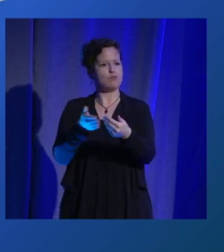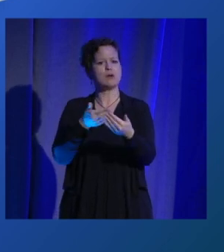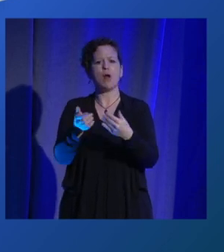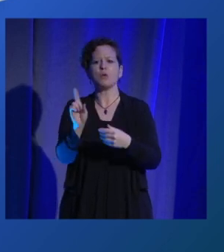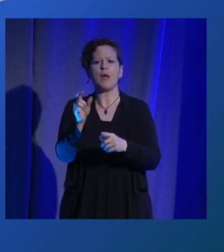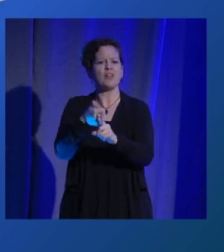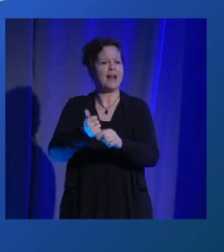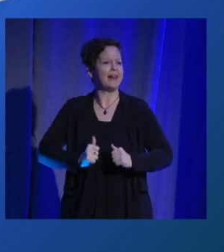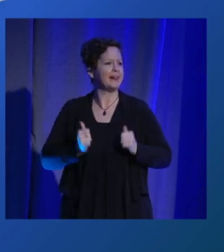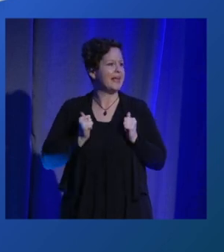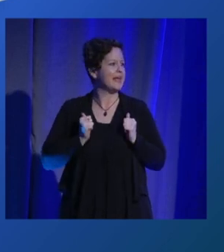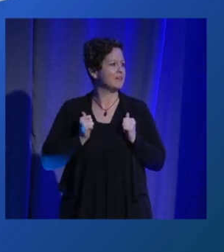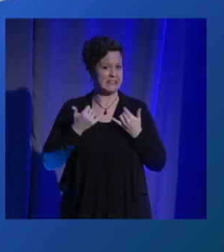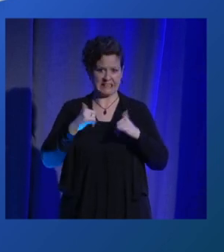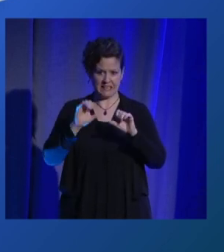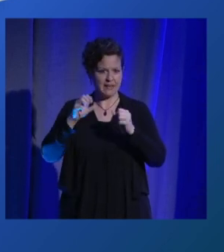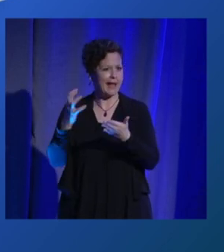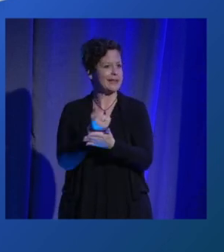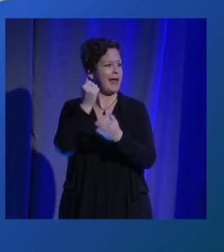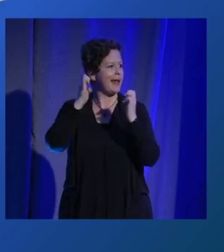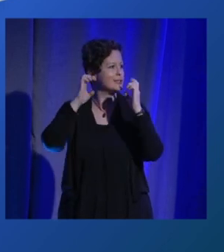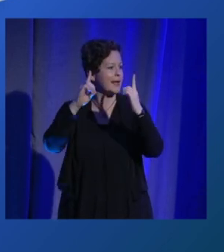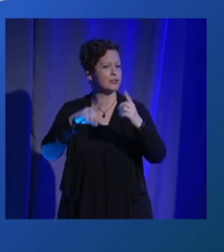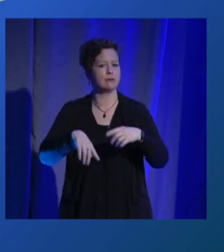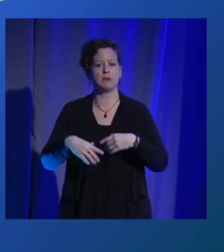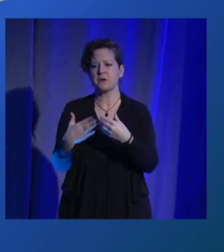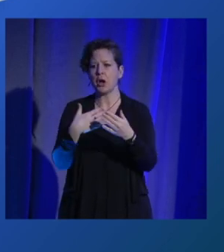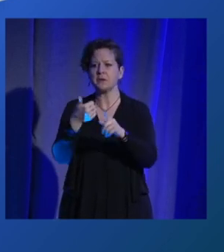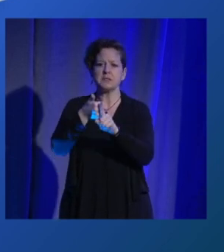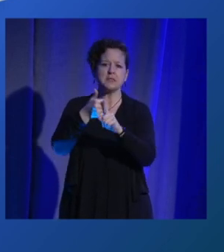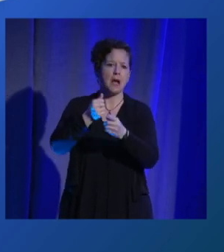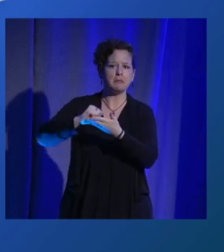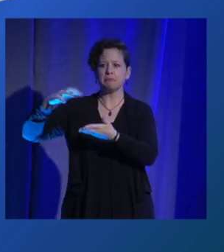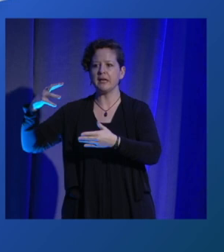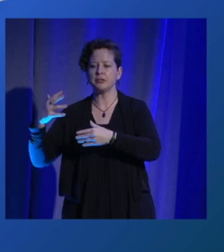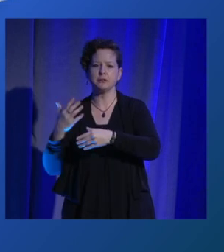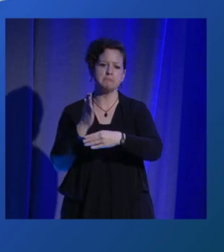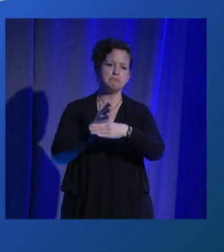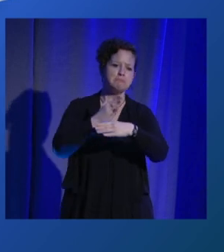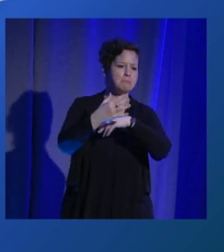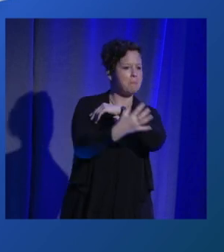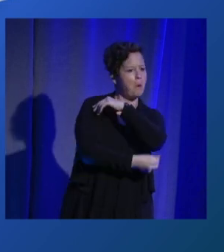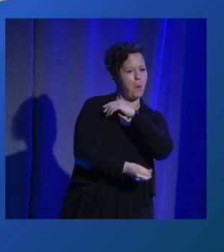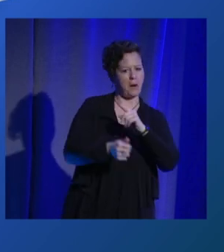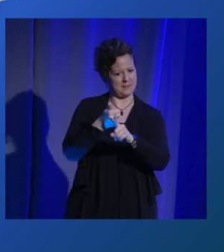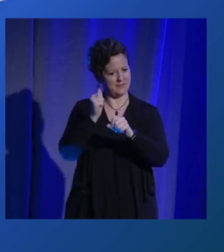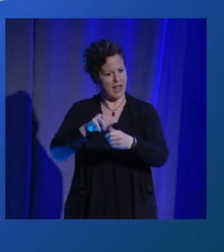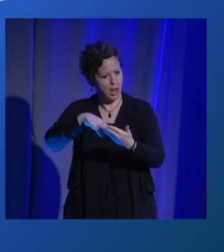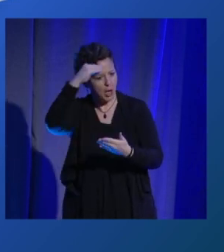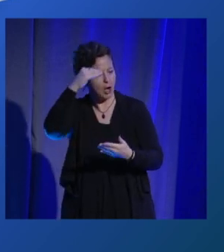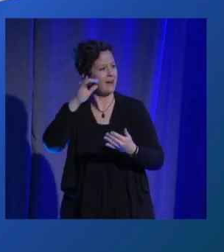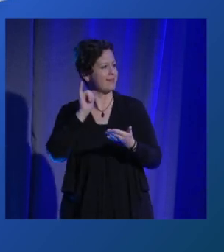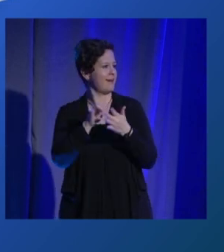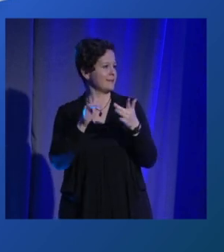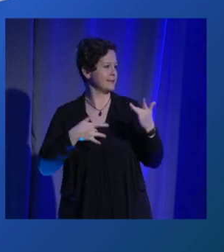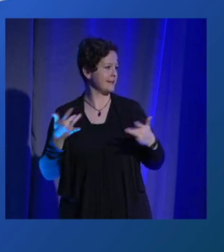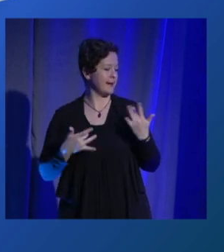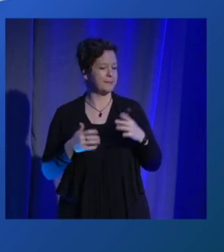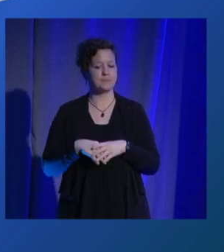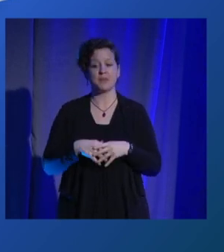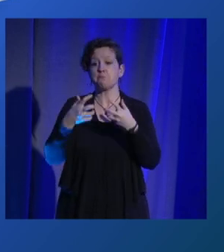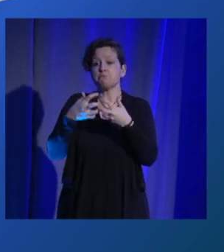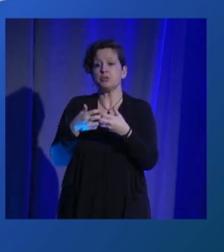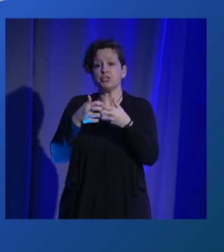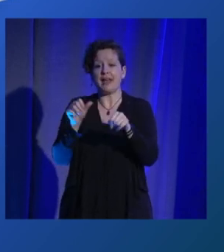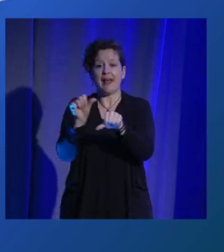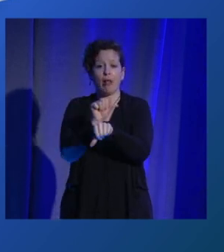or she lives regardless of their economic status that we can have M machine algorithms actually